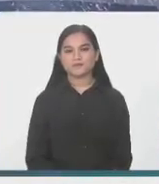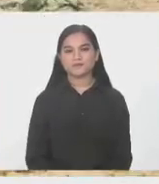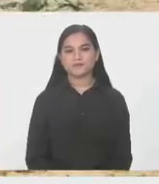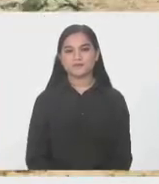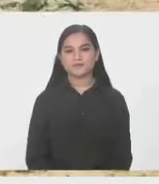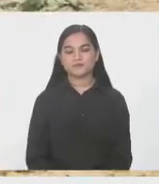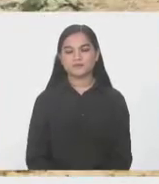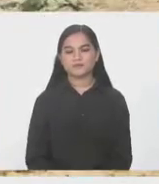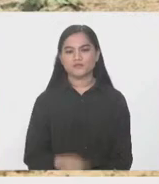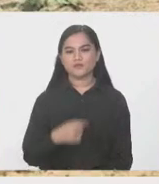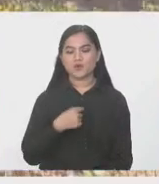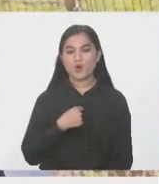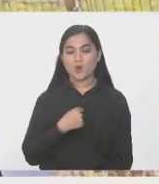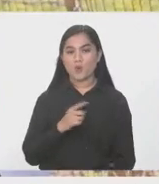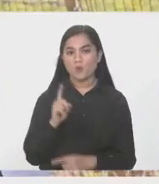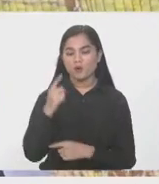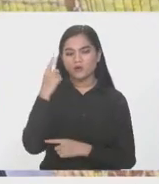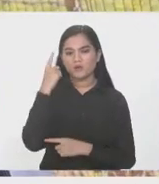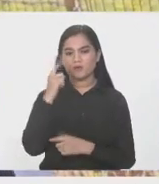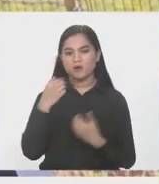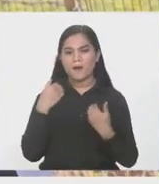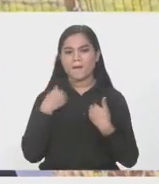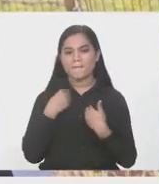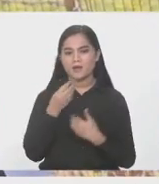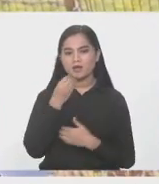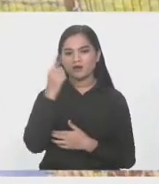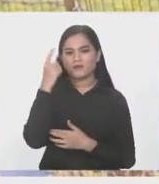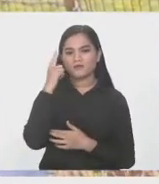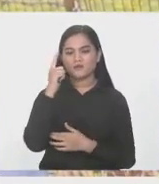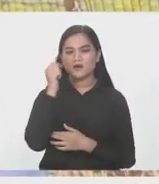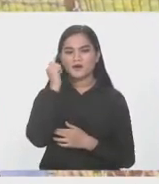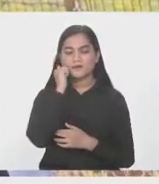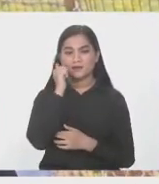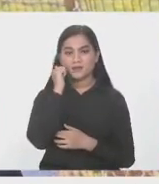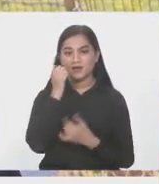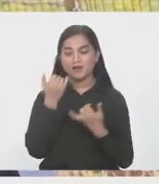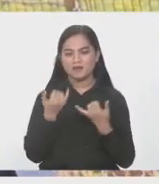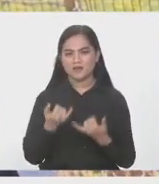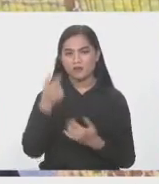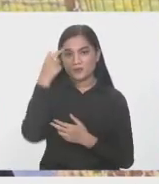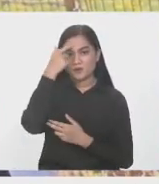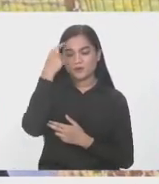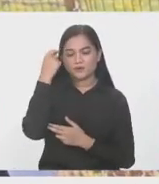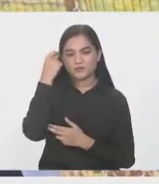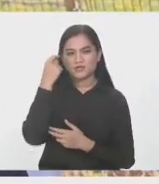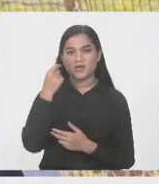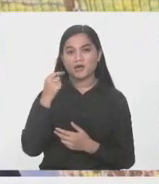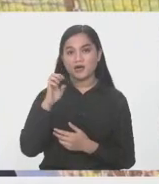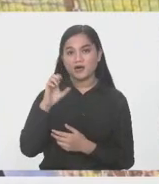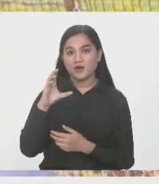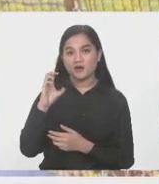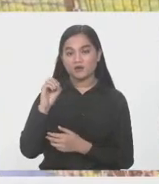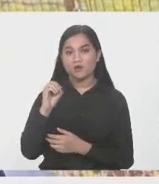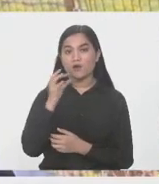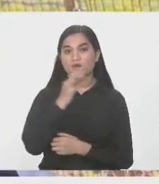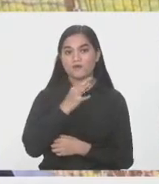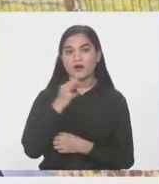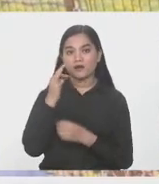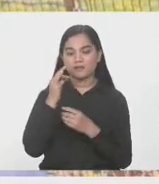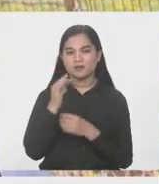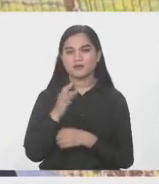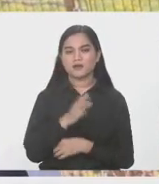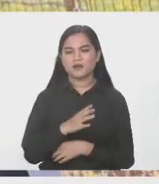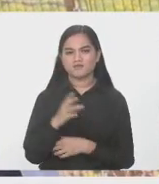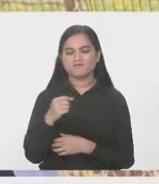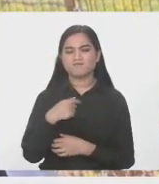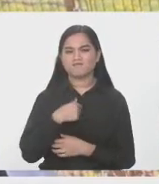I'm the one who is putting the food on the table. I can provide everything for them from now on because of EcoFarm. I'm so thankful and I'm